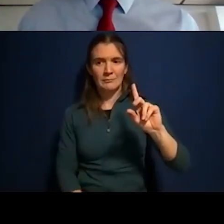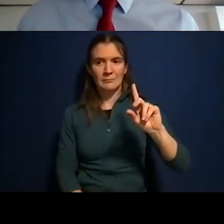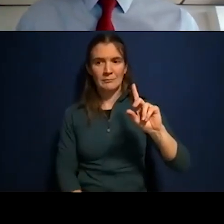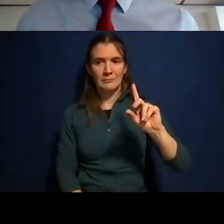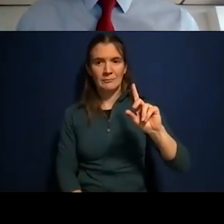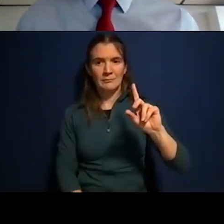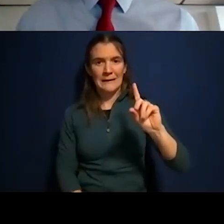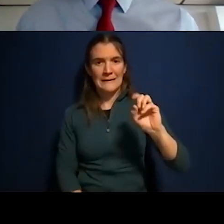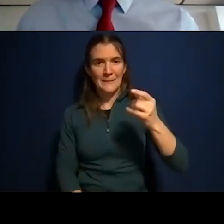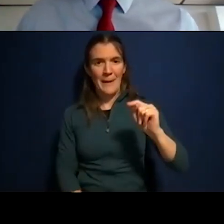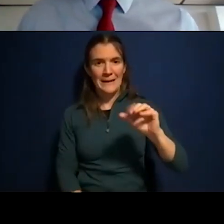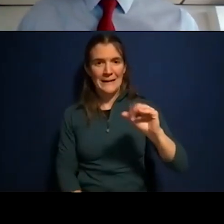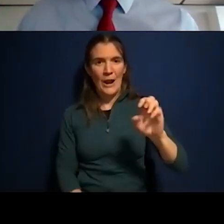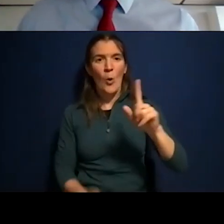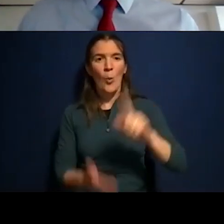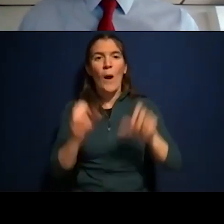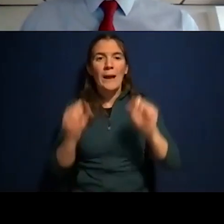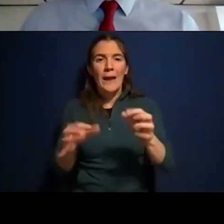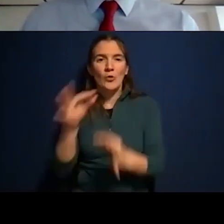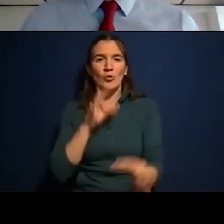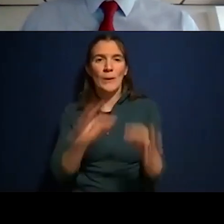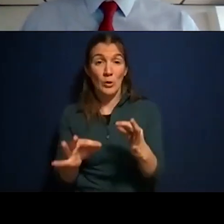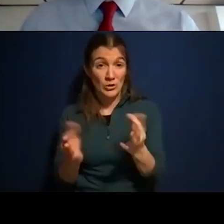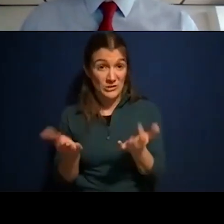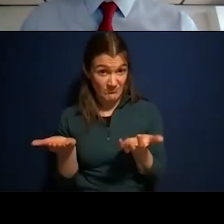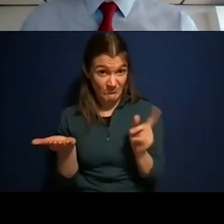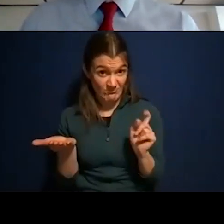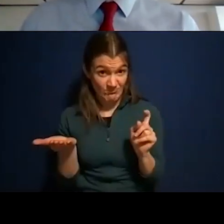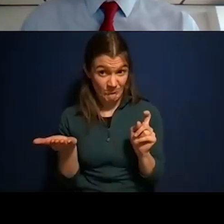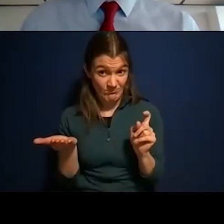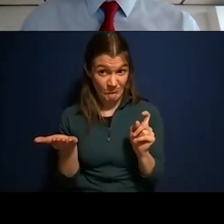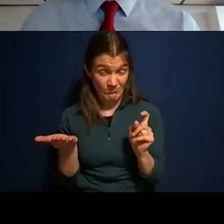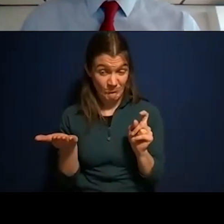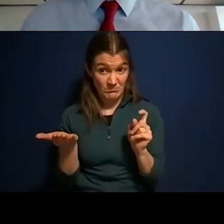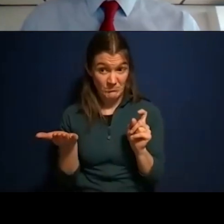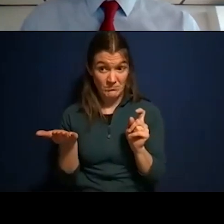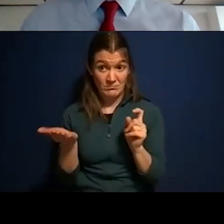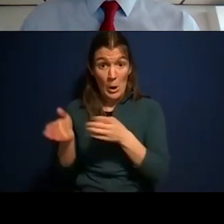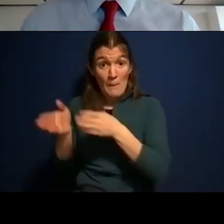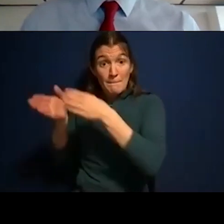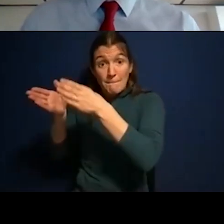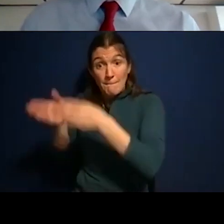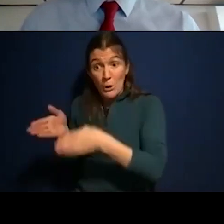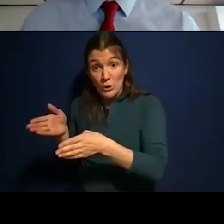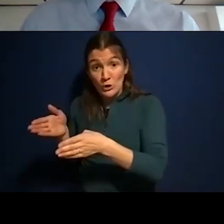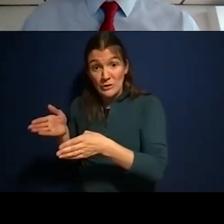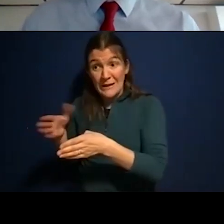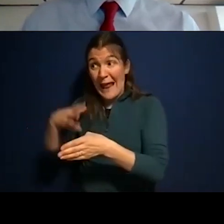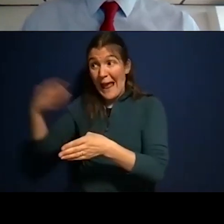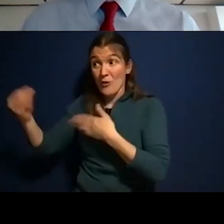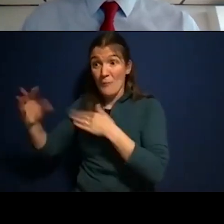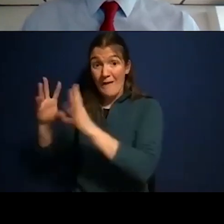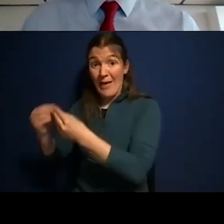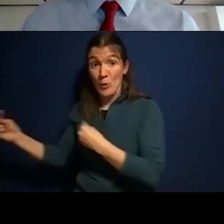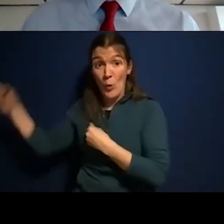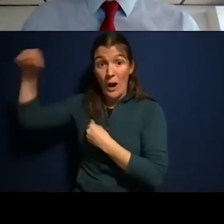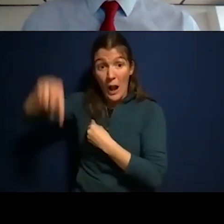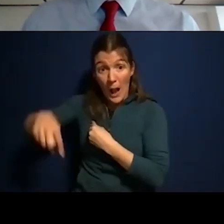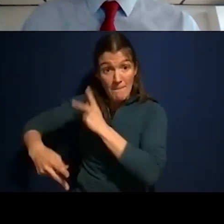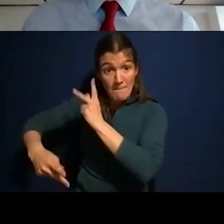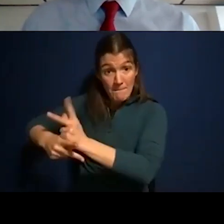something that can be reimbursed under this program. Is it some person outside of your family who